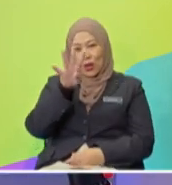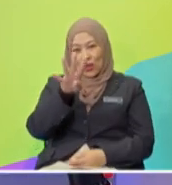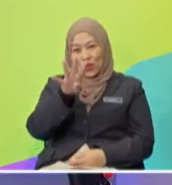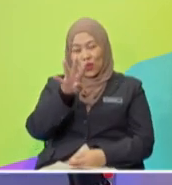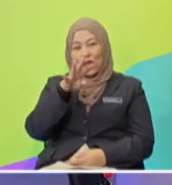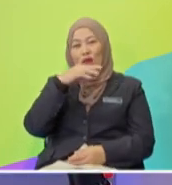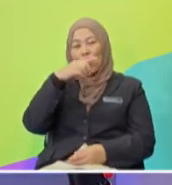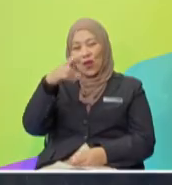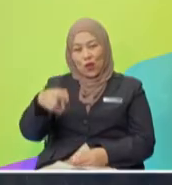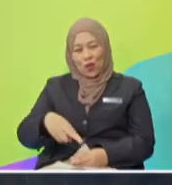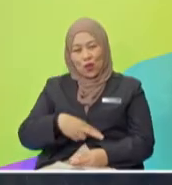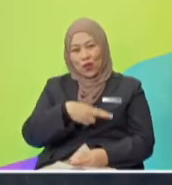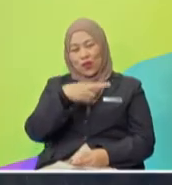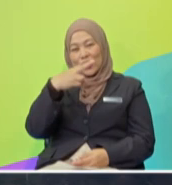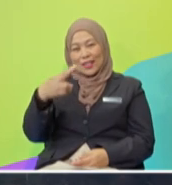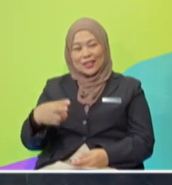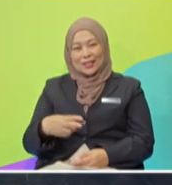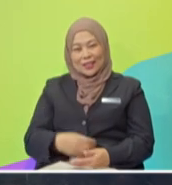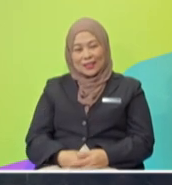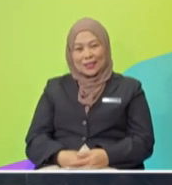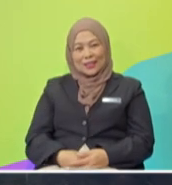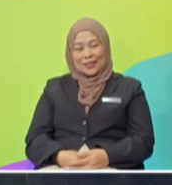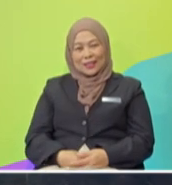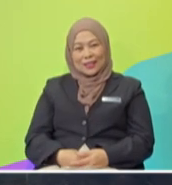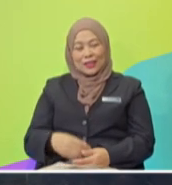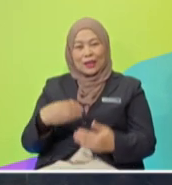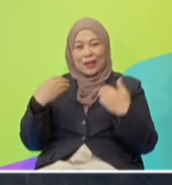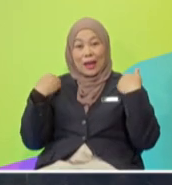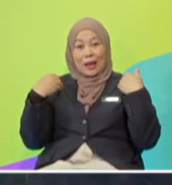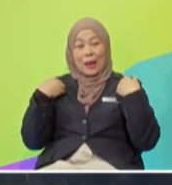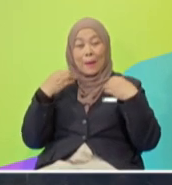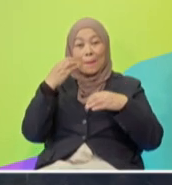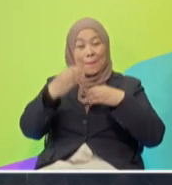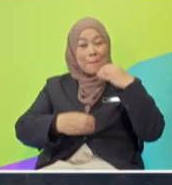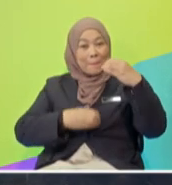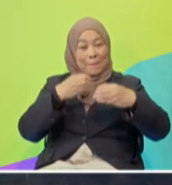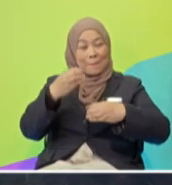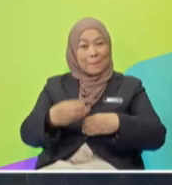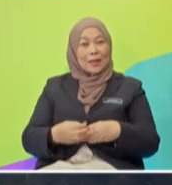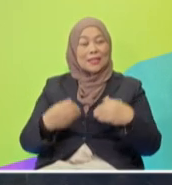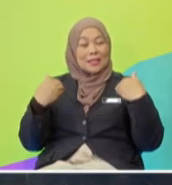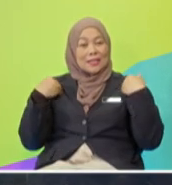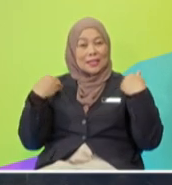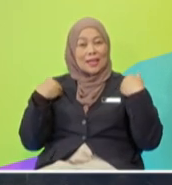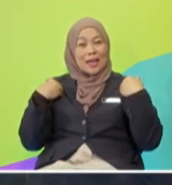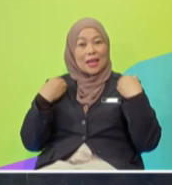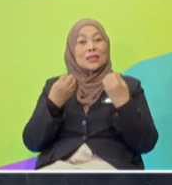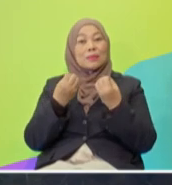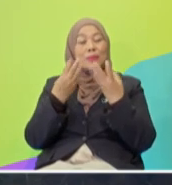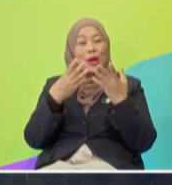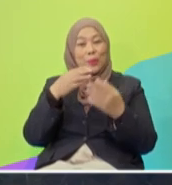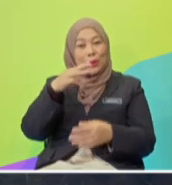four wheels. Yes, four wheels and bicycle. How many wheels do bicycle have? Let's take a look at the